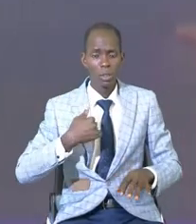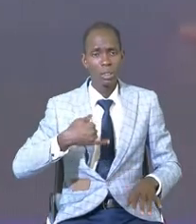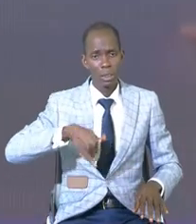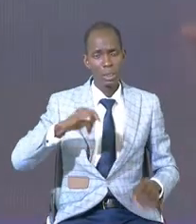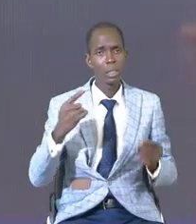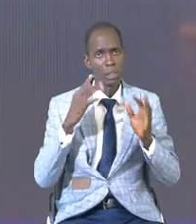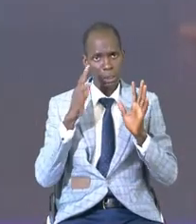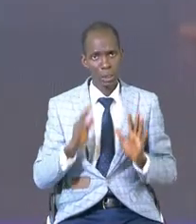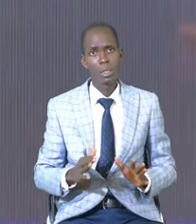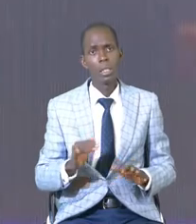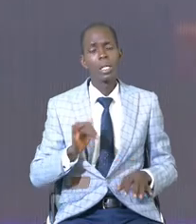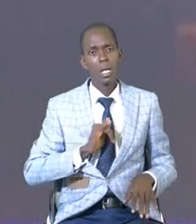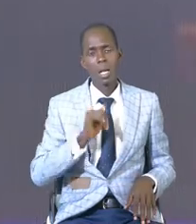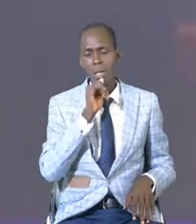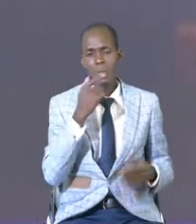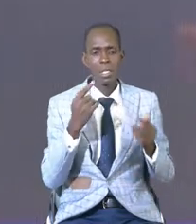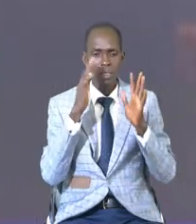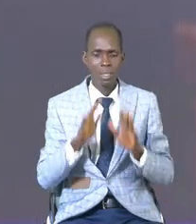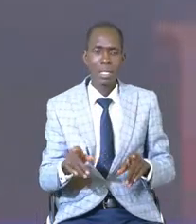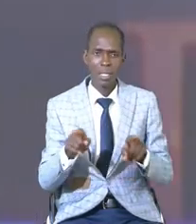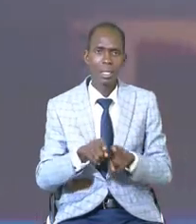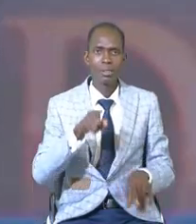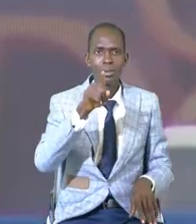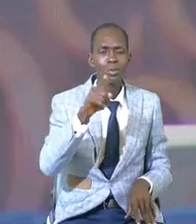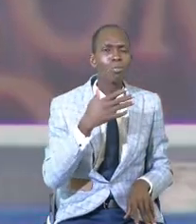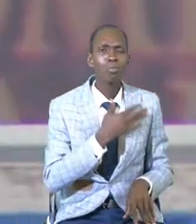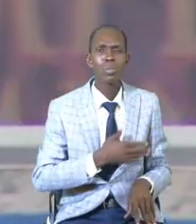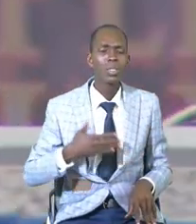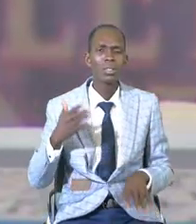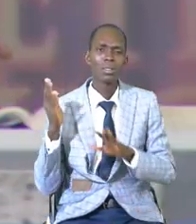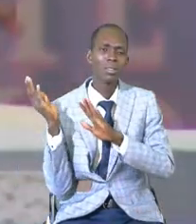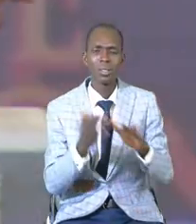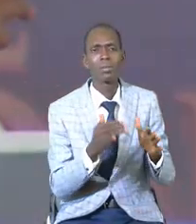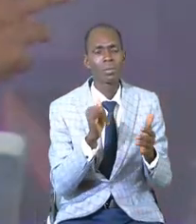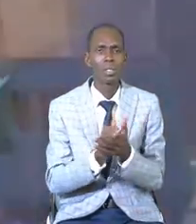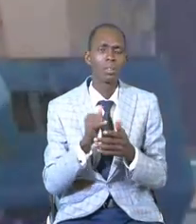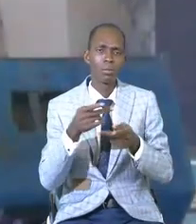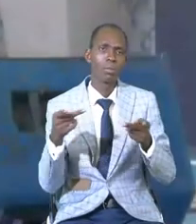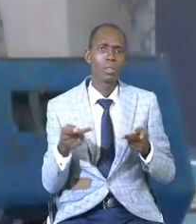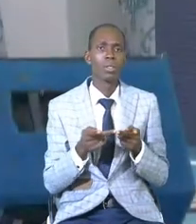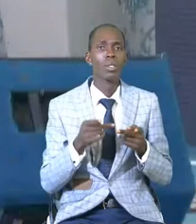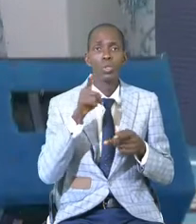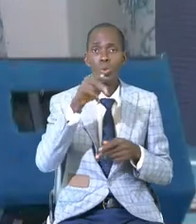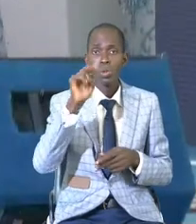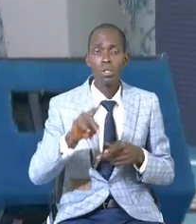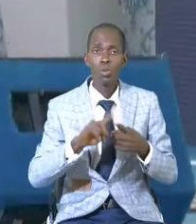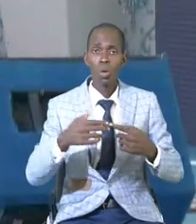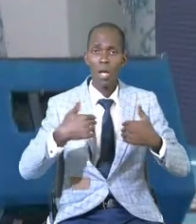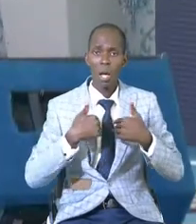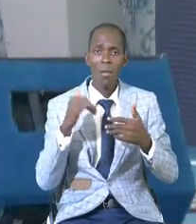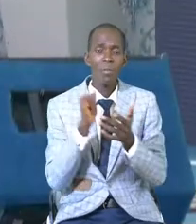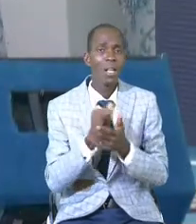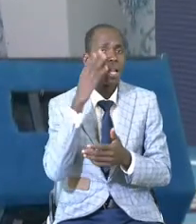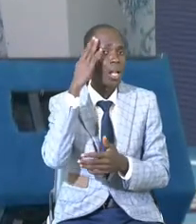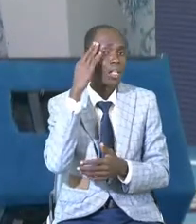sinner like you. Quit the pulpit. You need to have that experience that makes you,